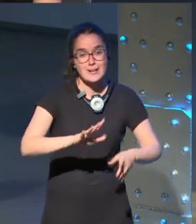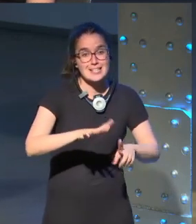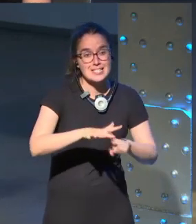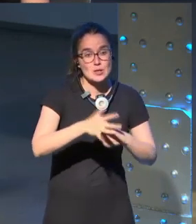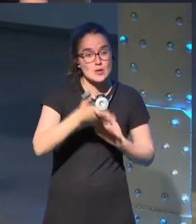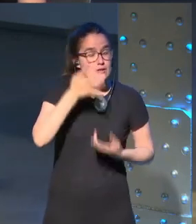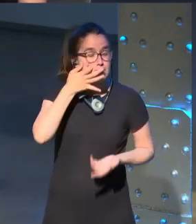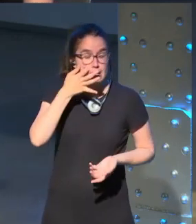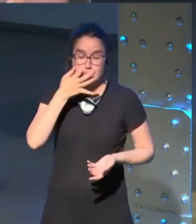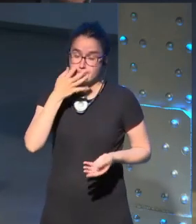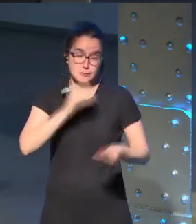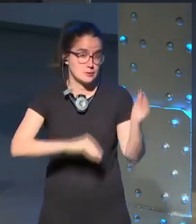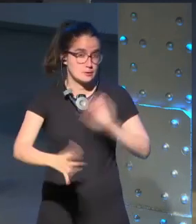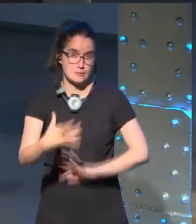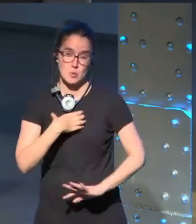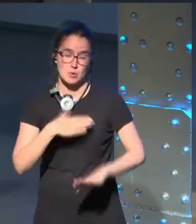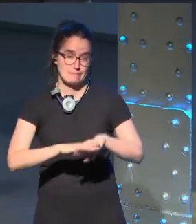I'm sorry.